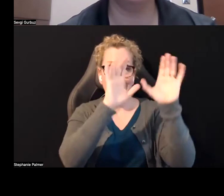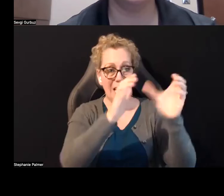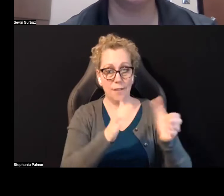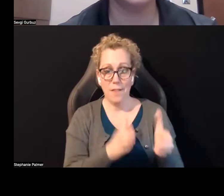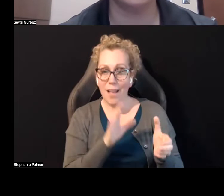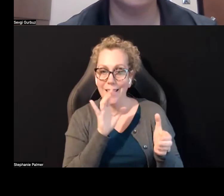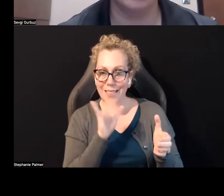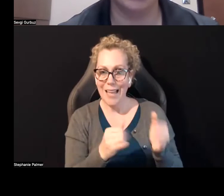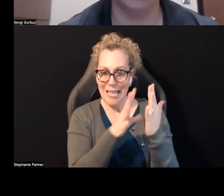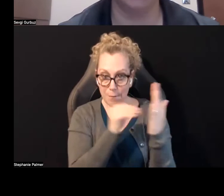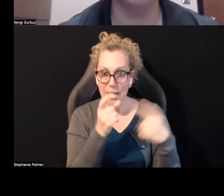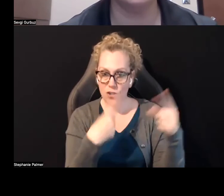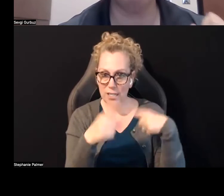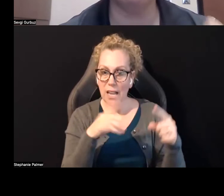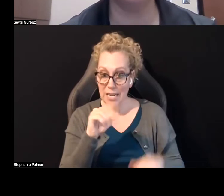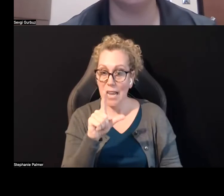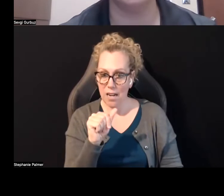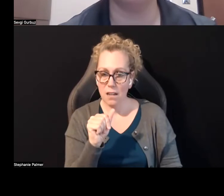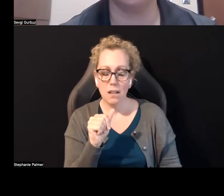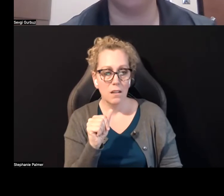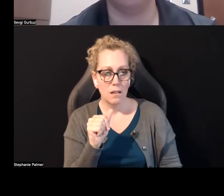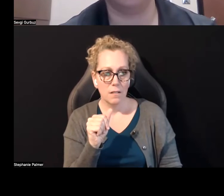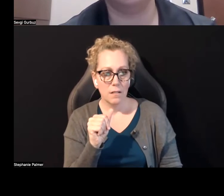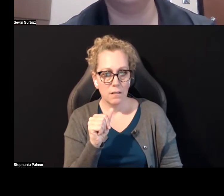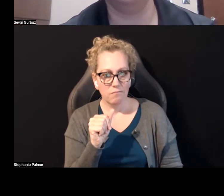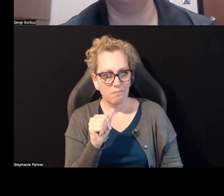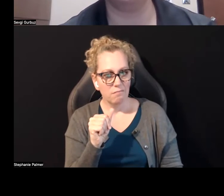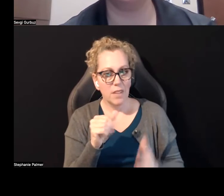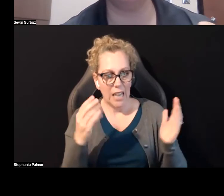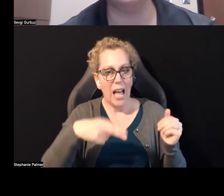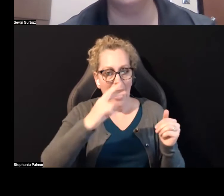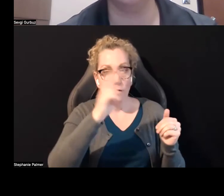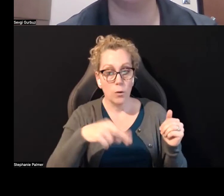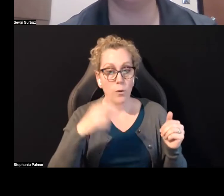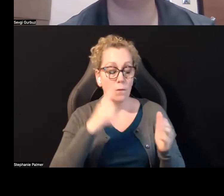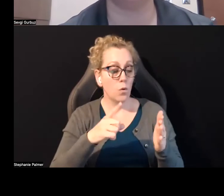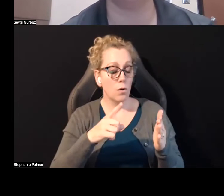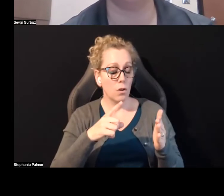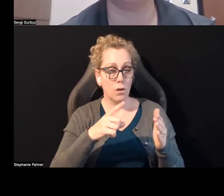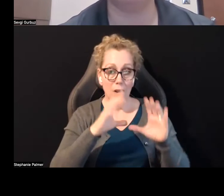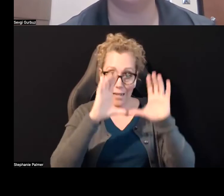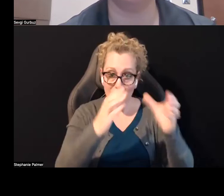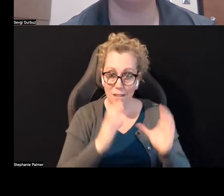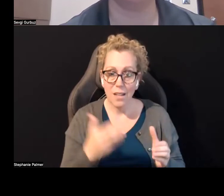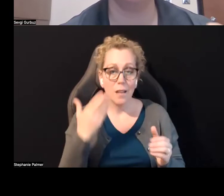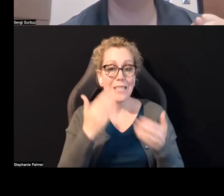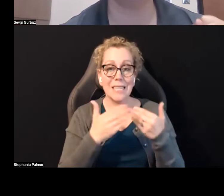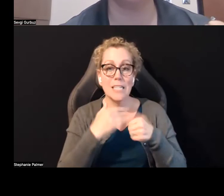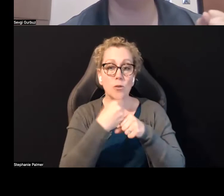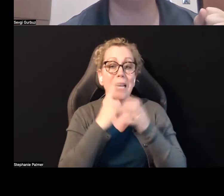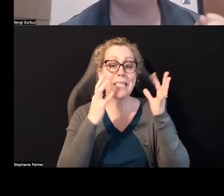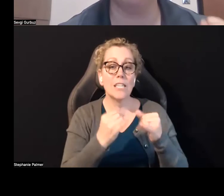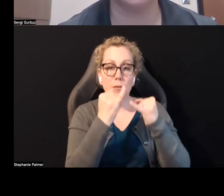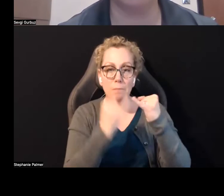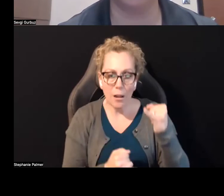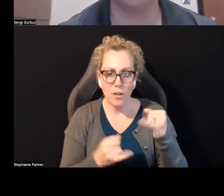the imitation signing data. You will get much higher results because it's easier to draw the decision boundaries. The